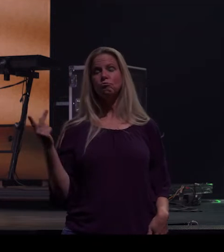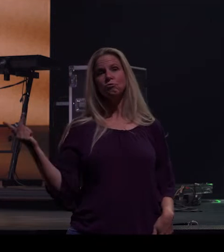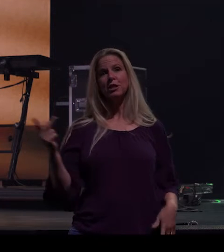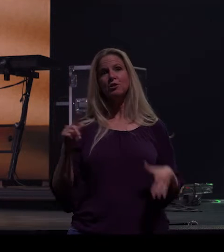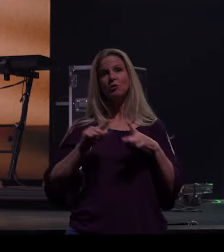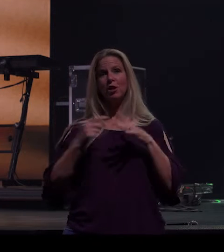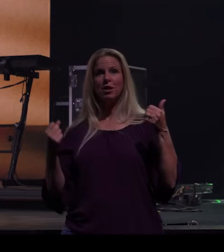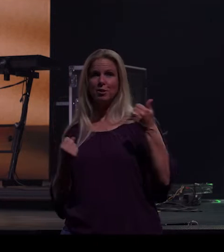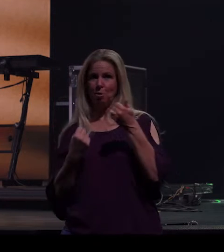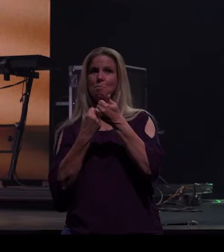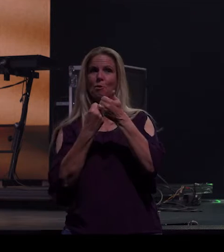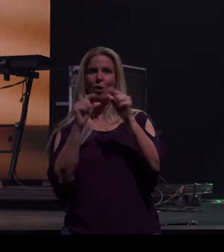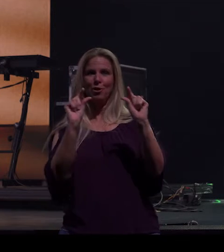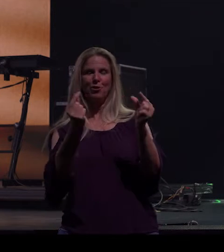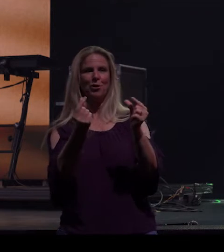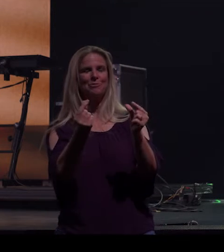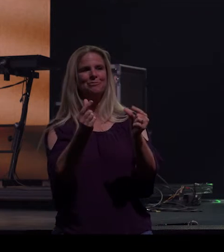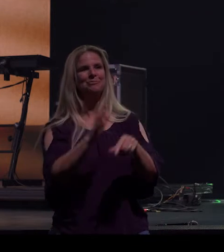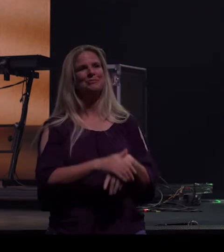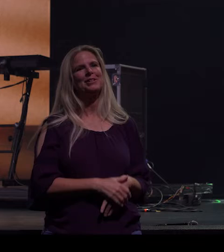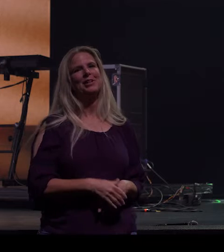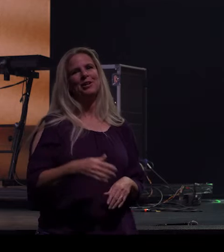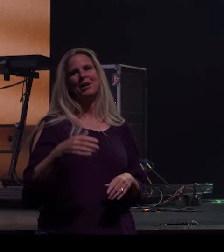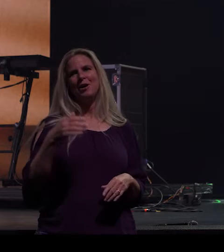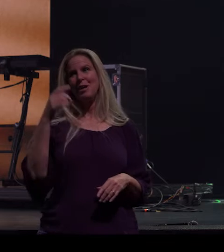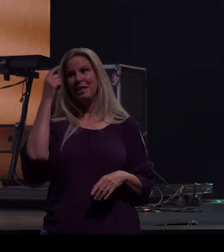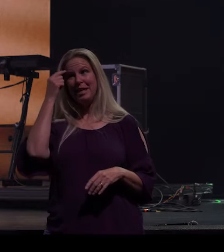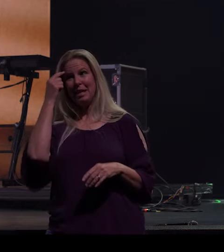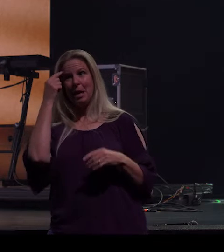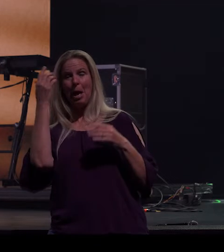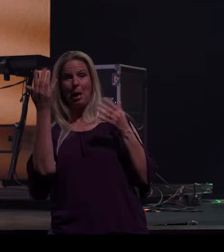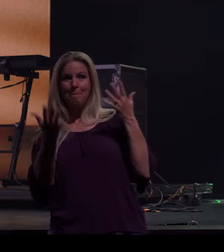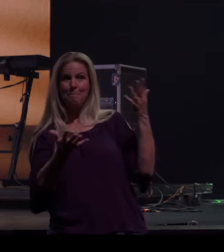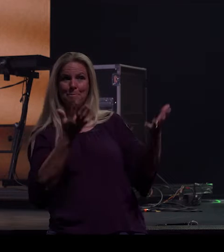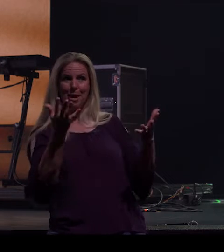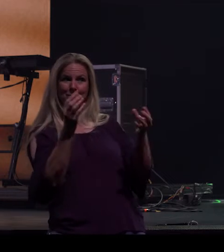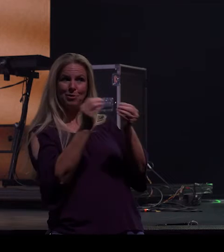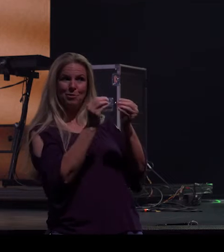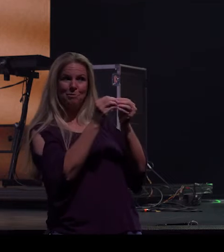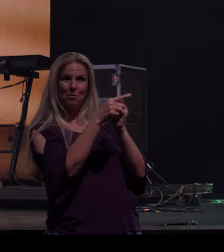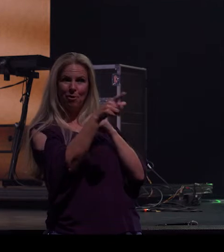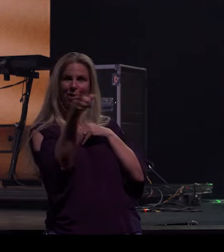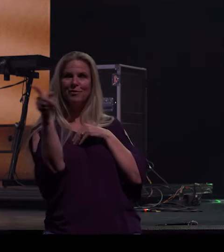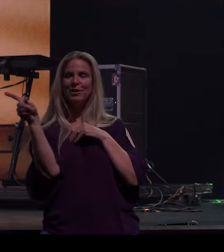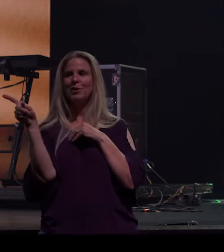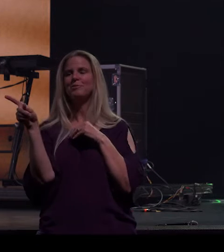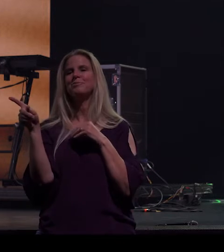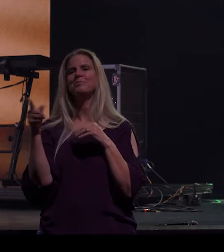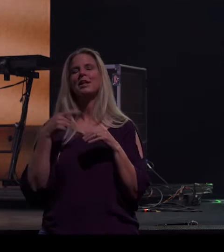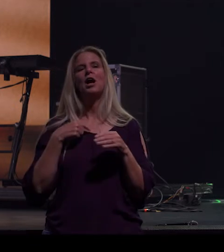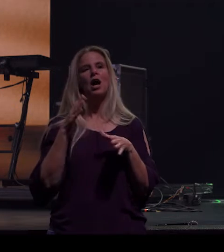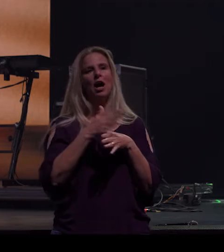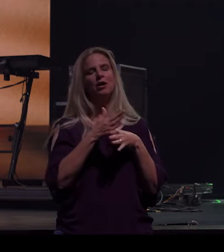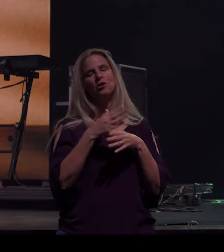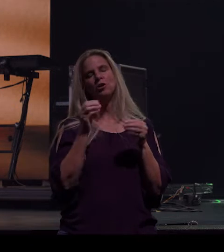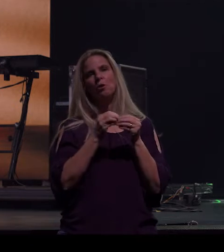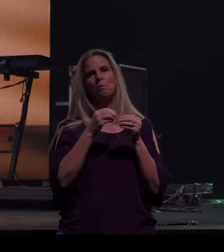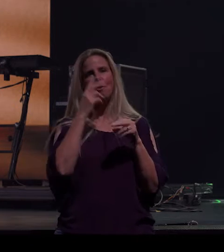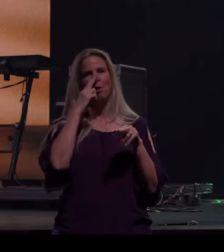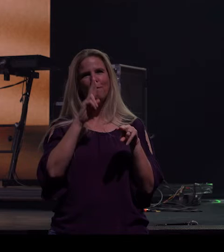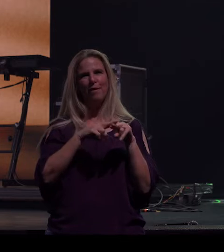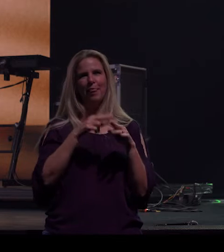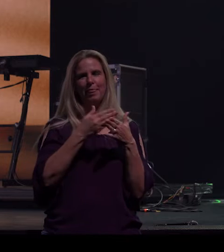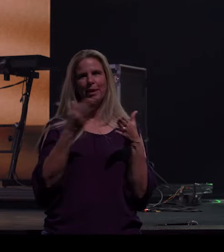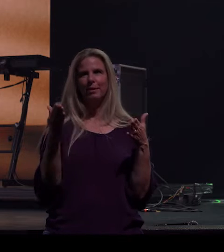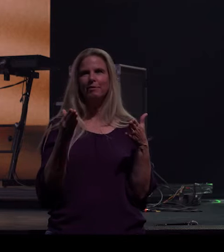group. We think there's more of you out there that may have experienced this, but can I share a couple more fun things I'd tell